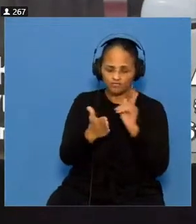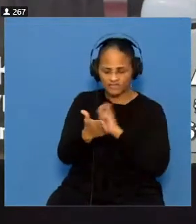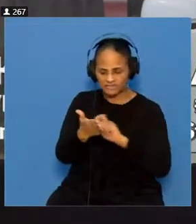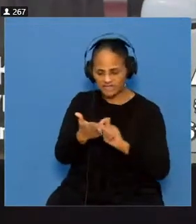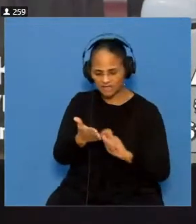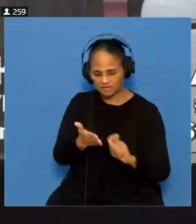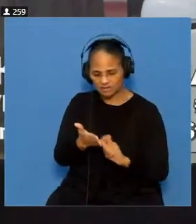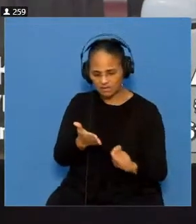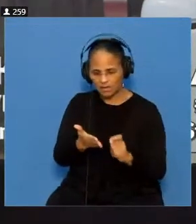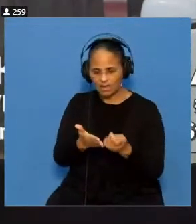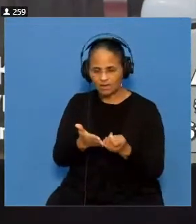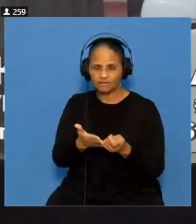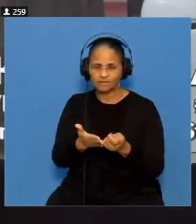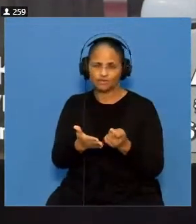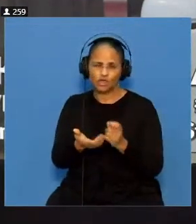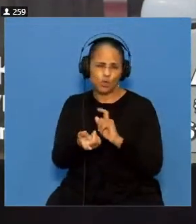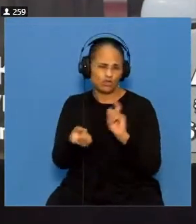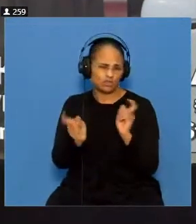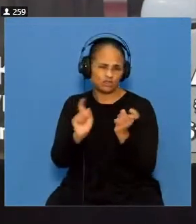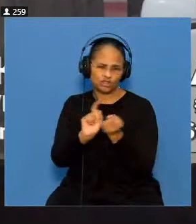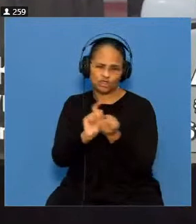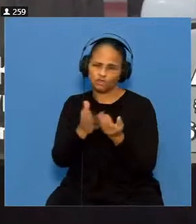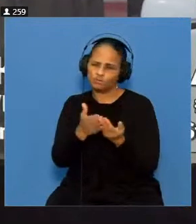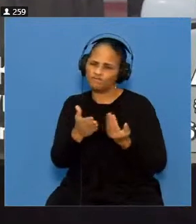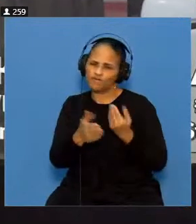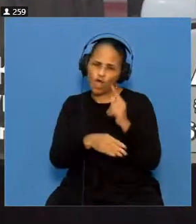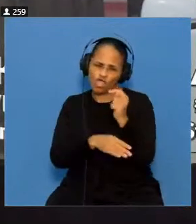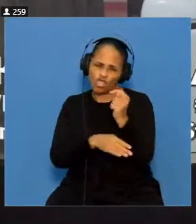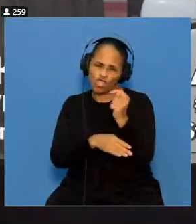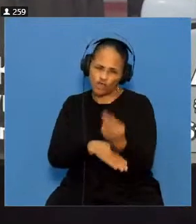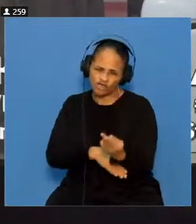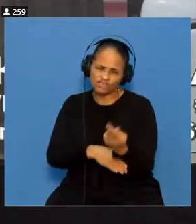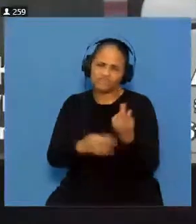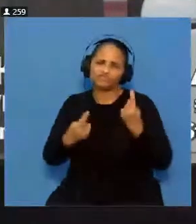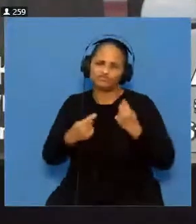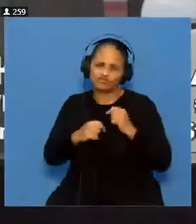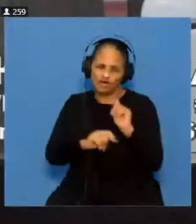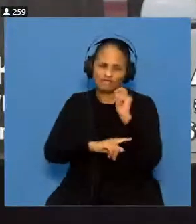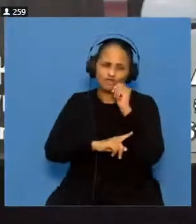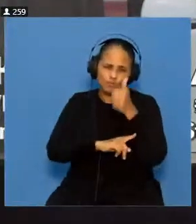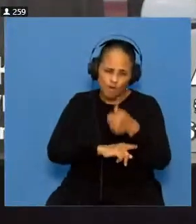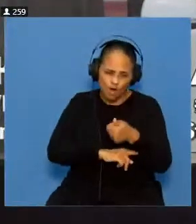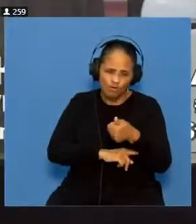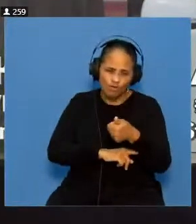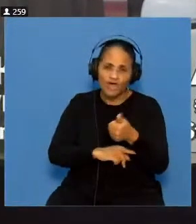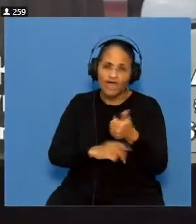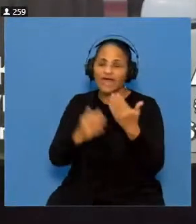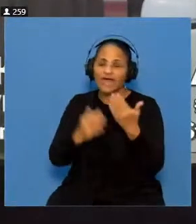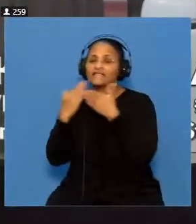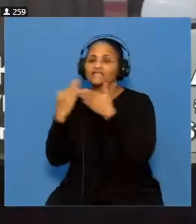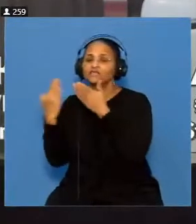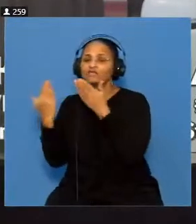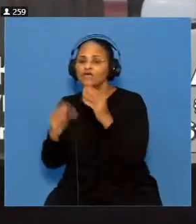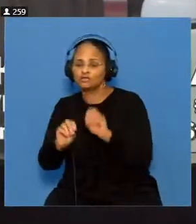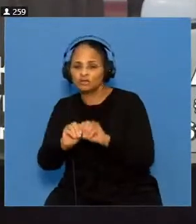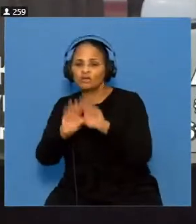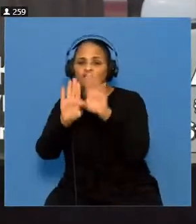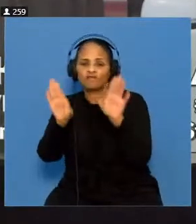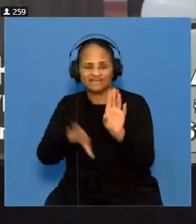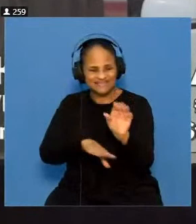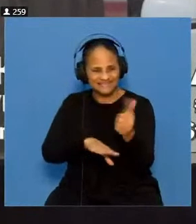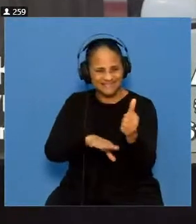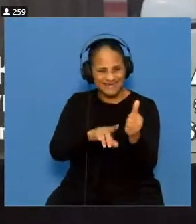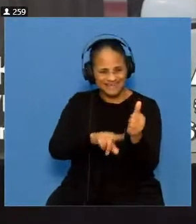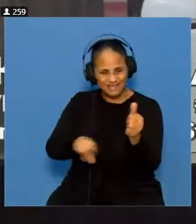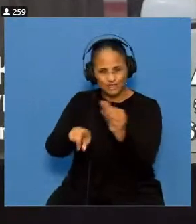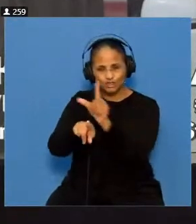anticipate before Thursday. Before Thursday. Yes. And We'll try to get them done for tomorrow. Thank you. And to clarify the 10 to 20 person gatherings